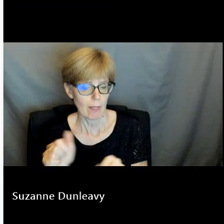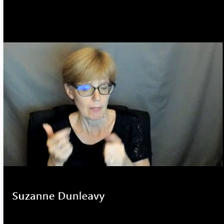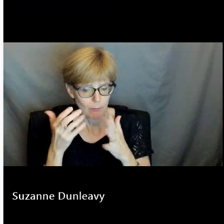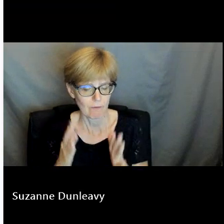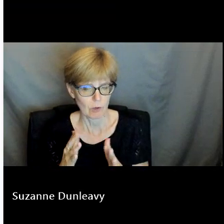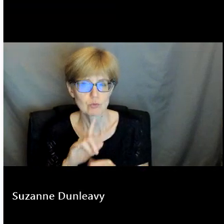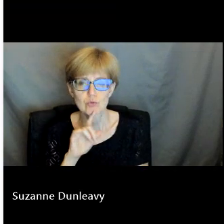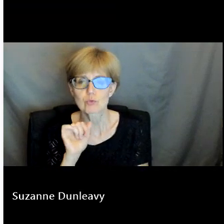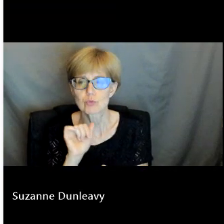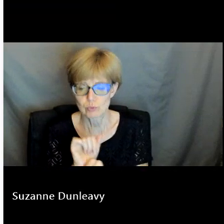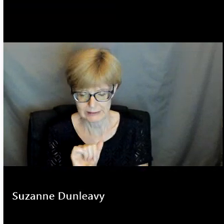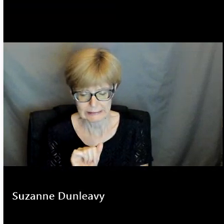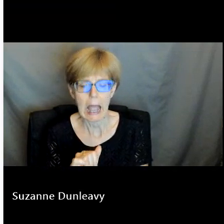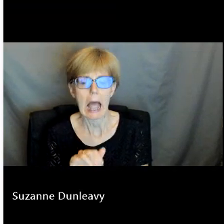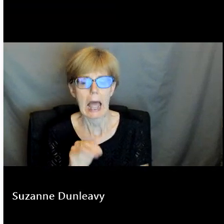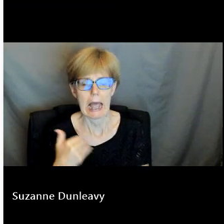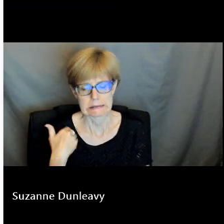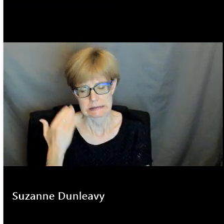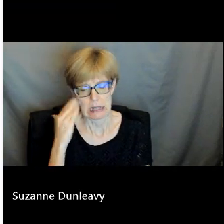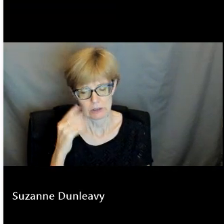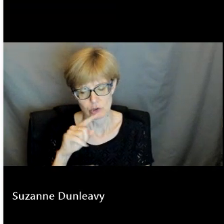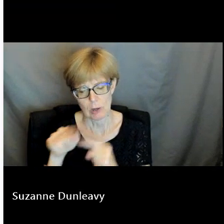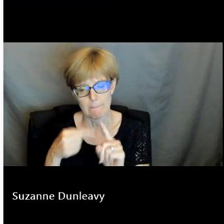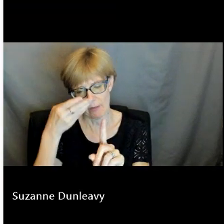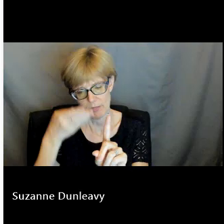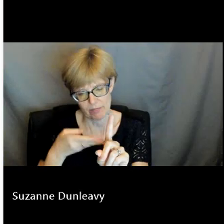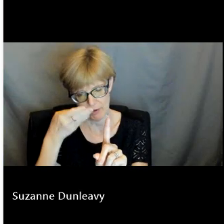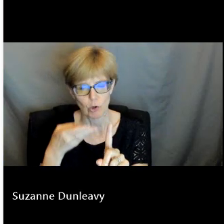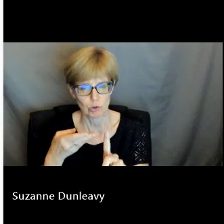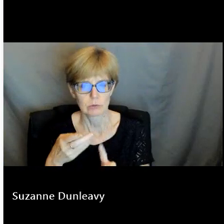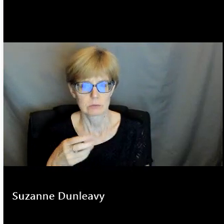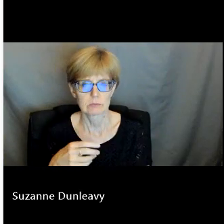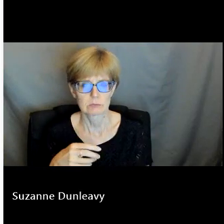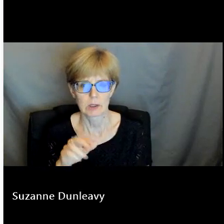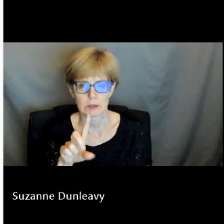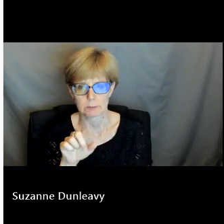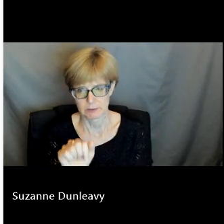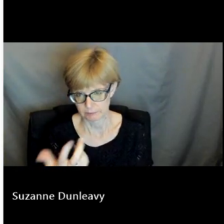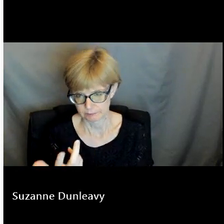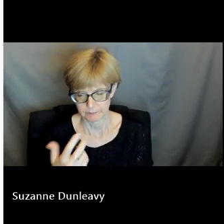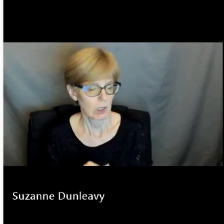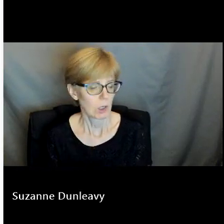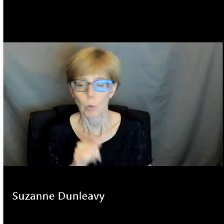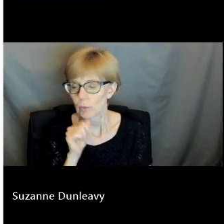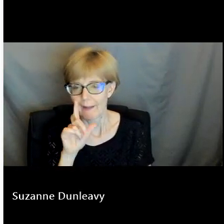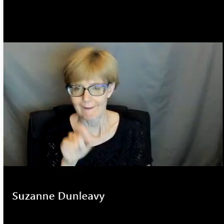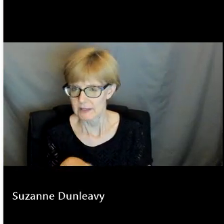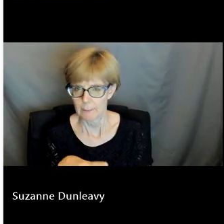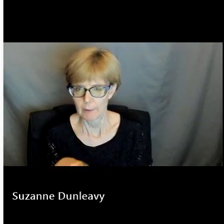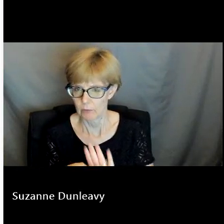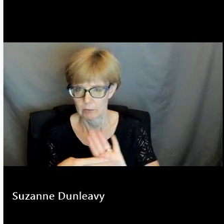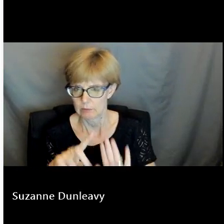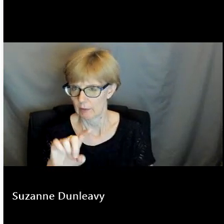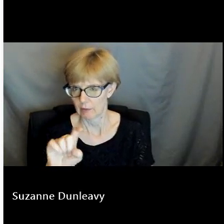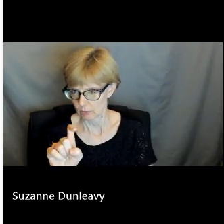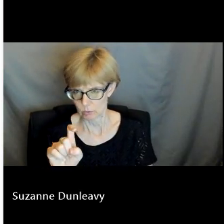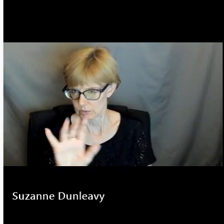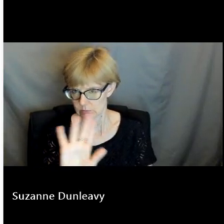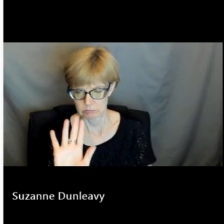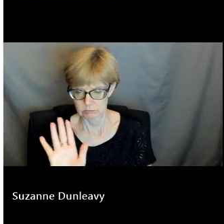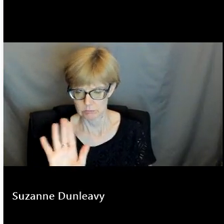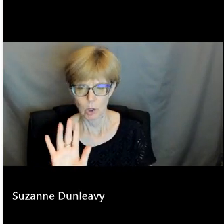have reasonable knowledge of this person's condition. Remember, we're not asking any questions about the diagnosis,